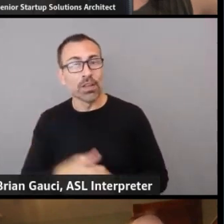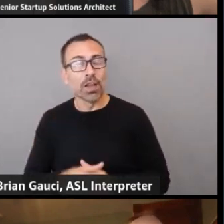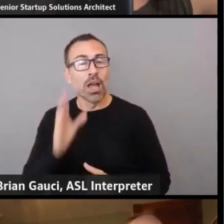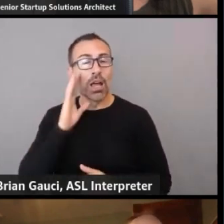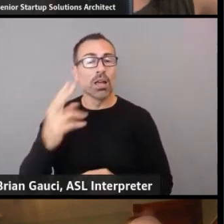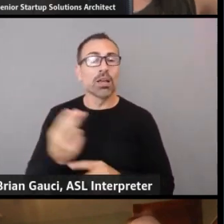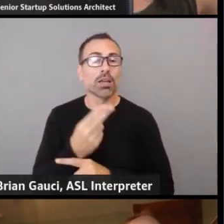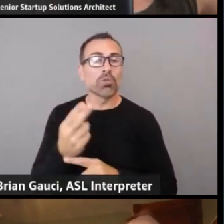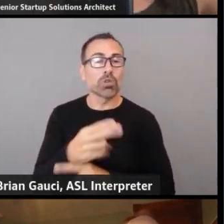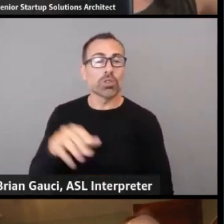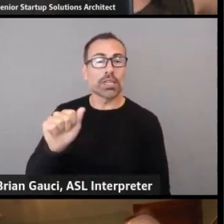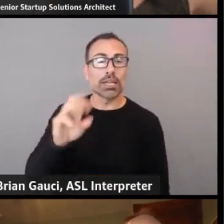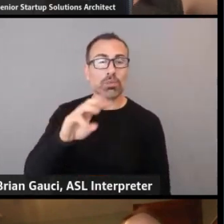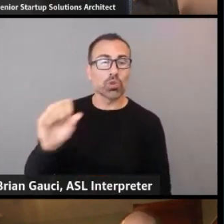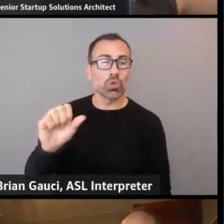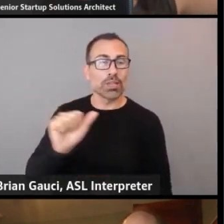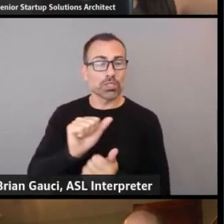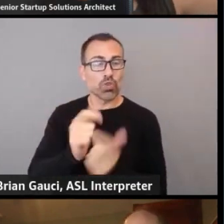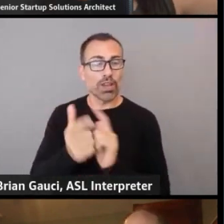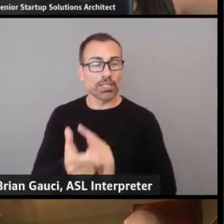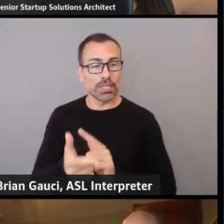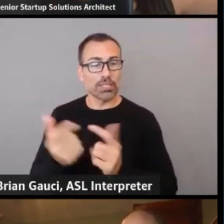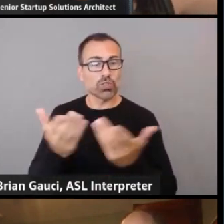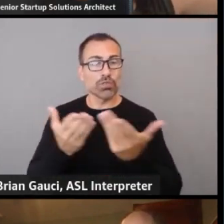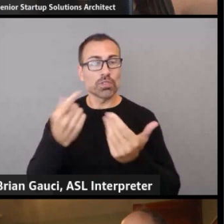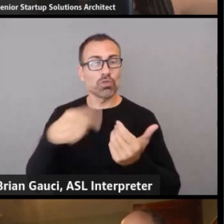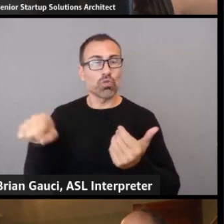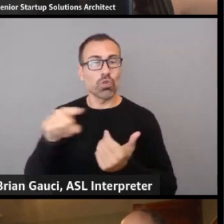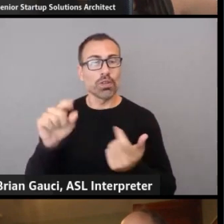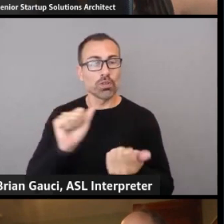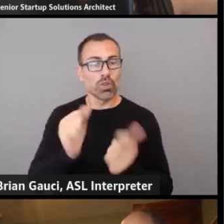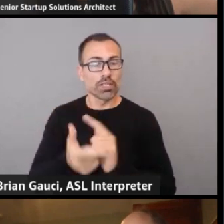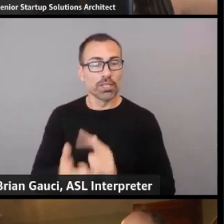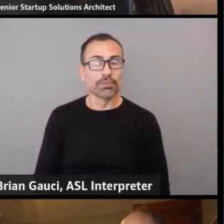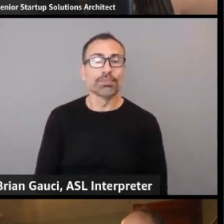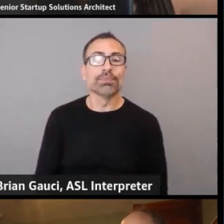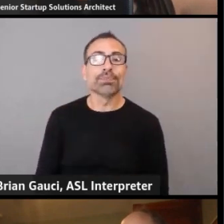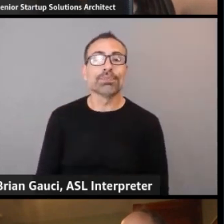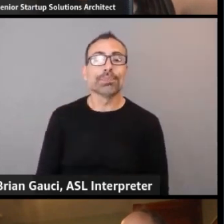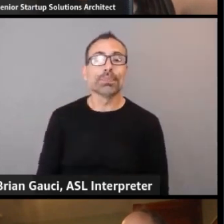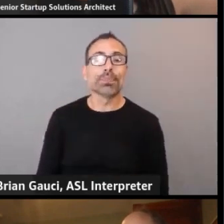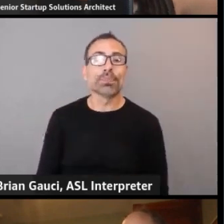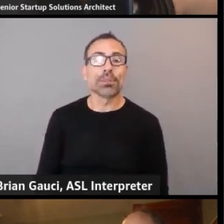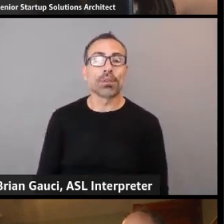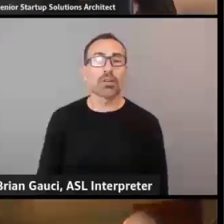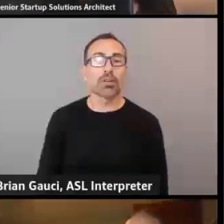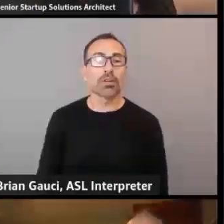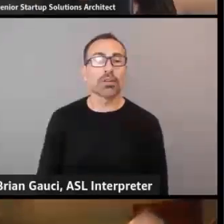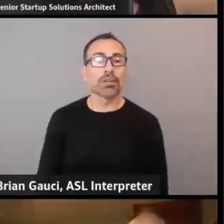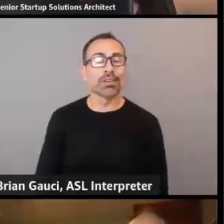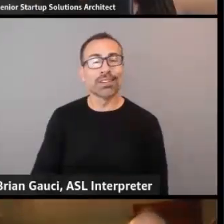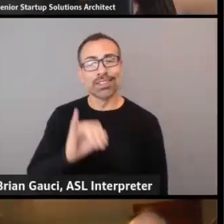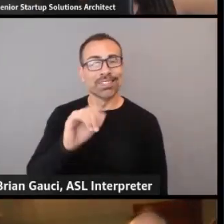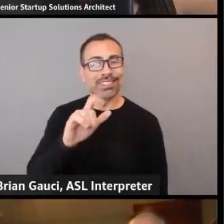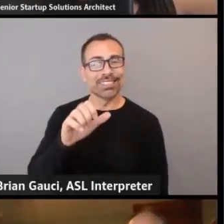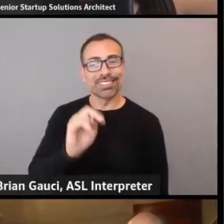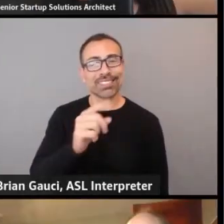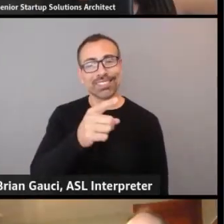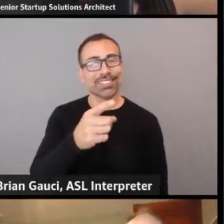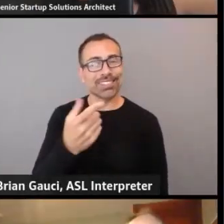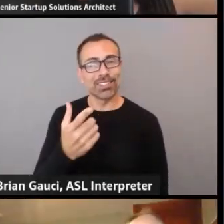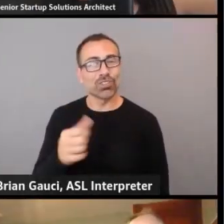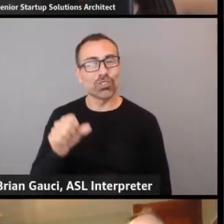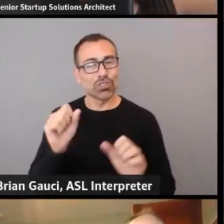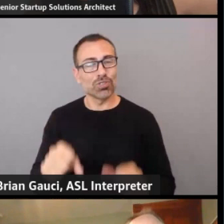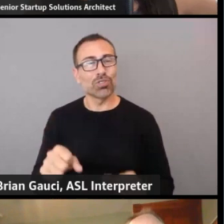AWS Translate service to do the translation in real time. And Jillian, I'm going to give you the opportunity to choose what text we're